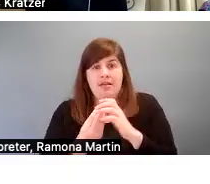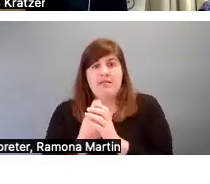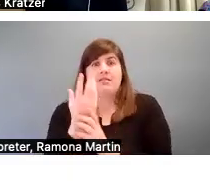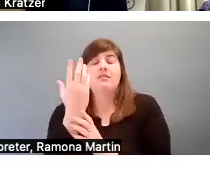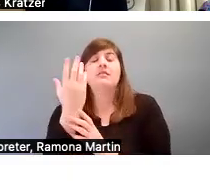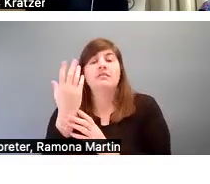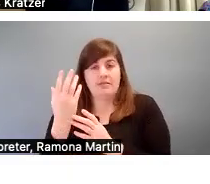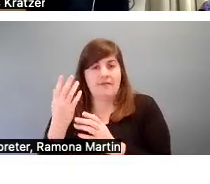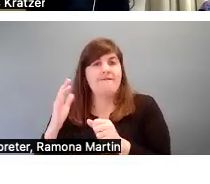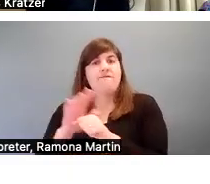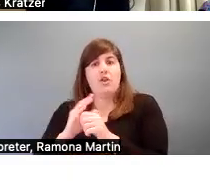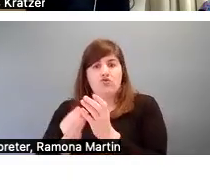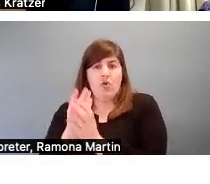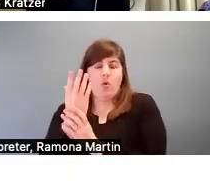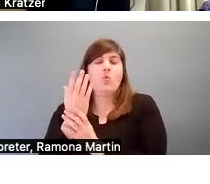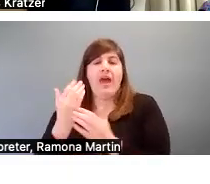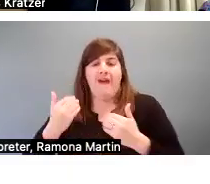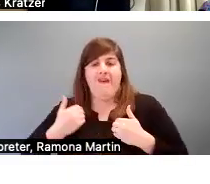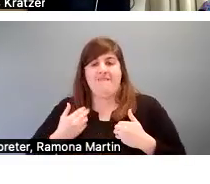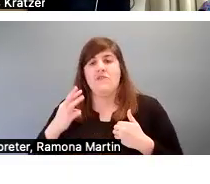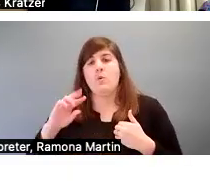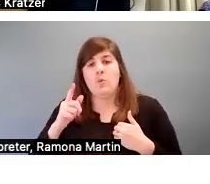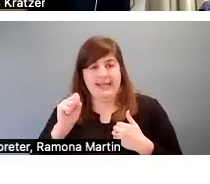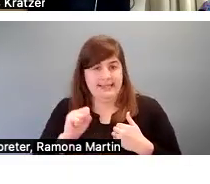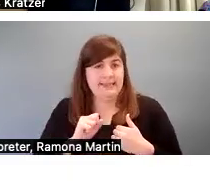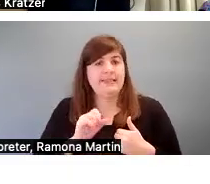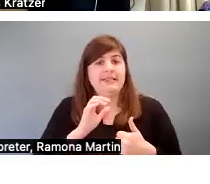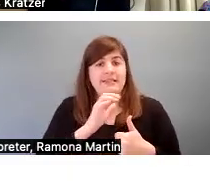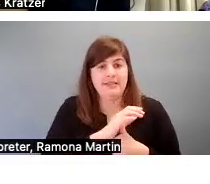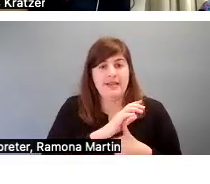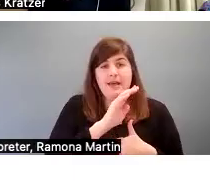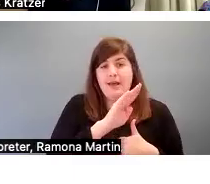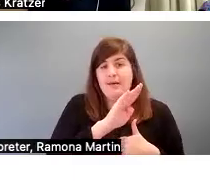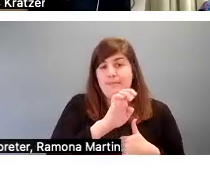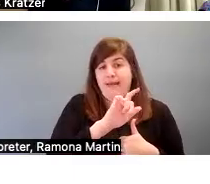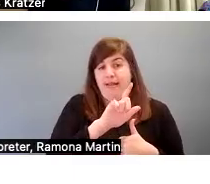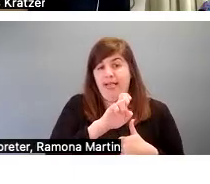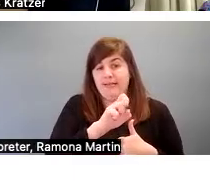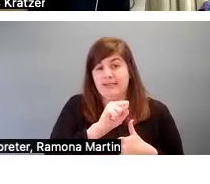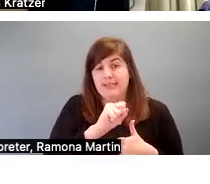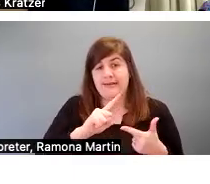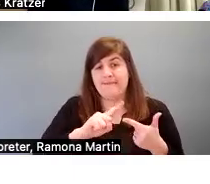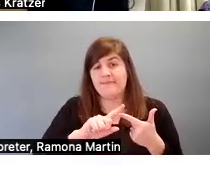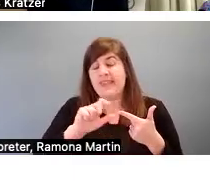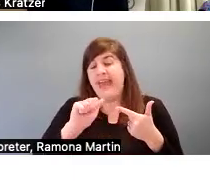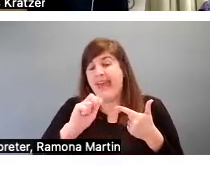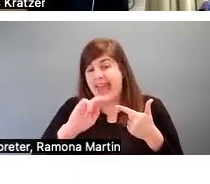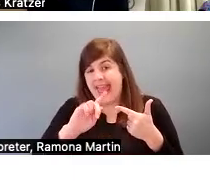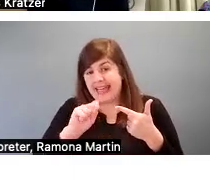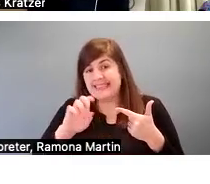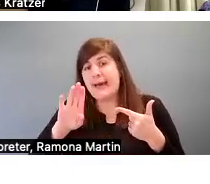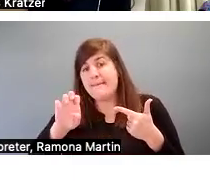winged adult. These groups are the beetles, the ants, bees, and